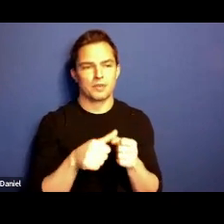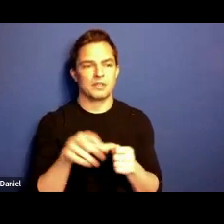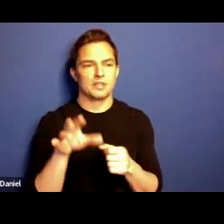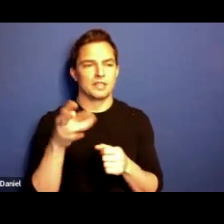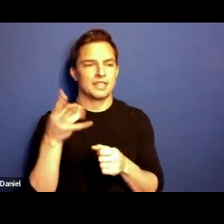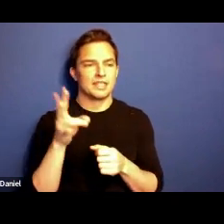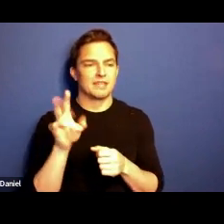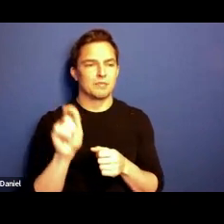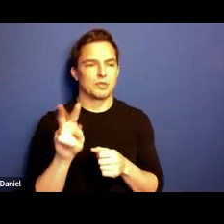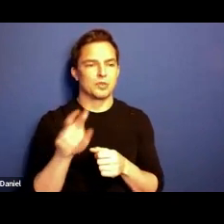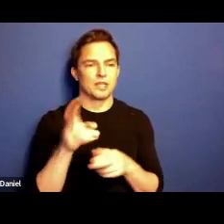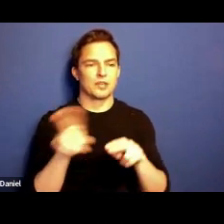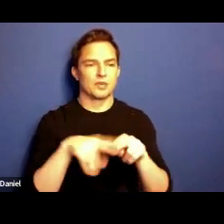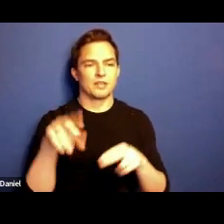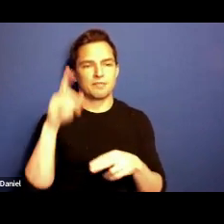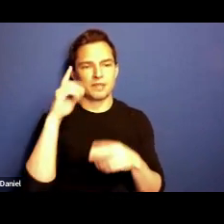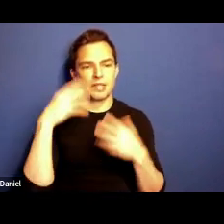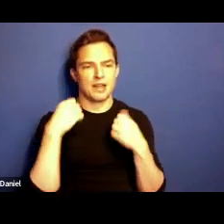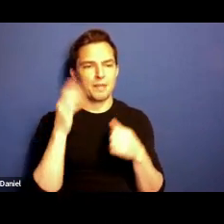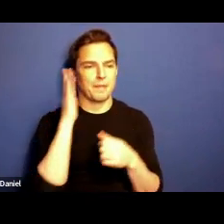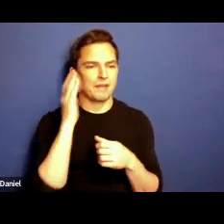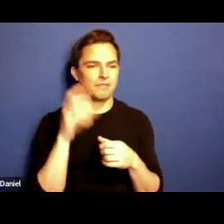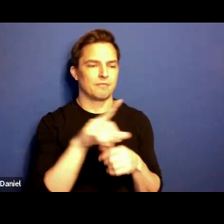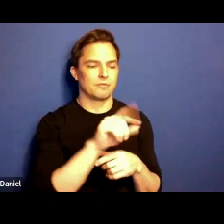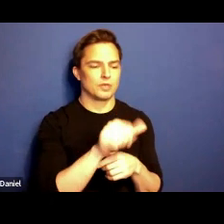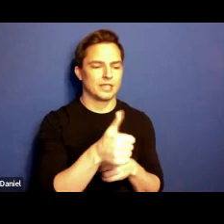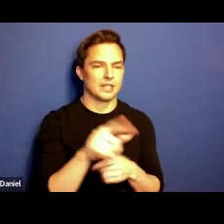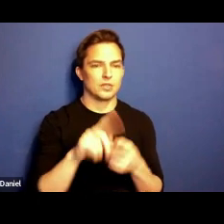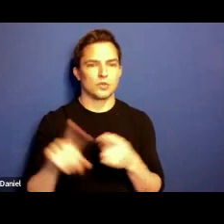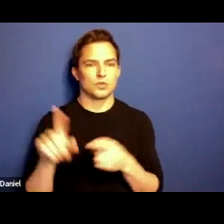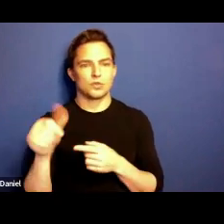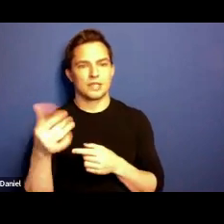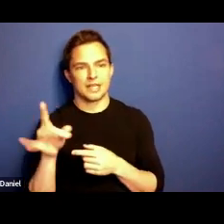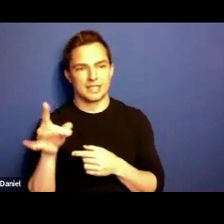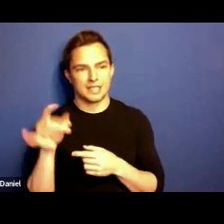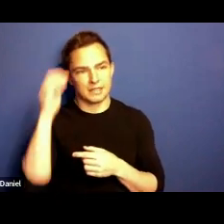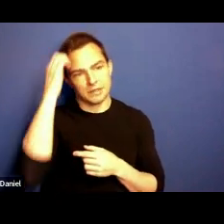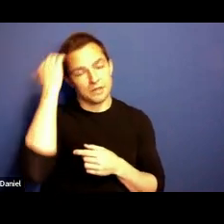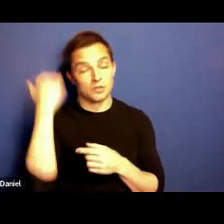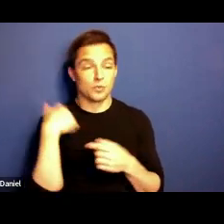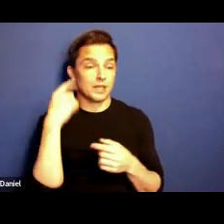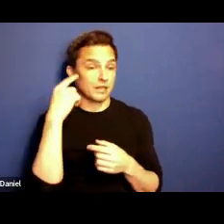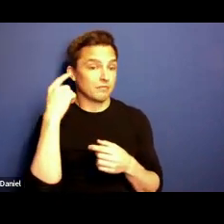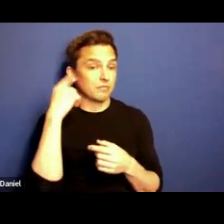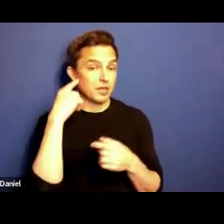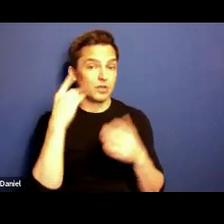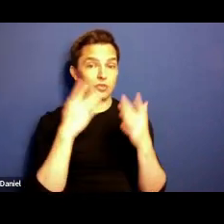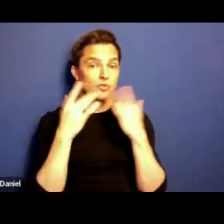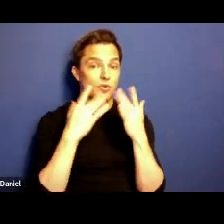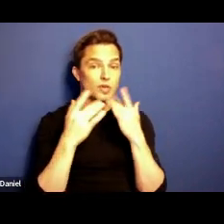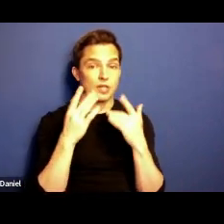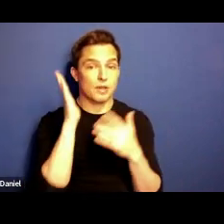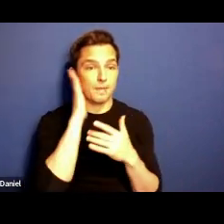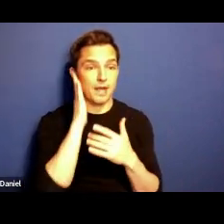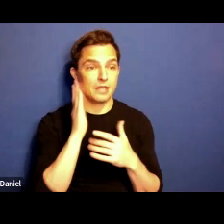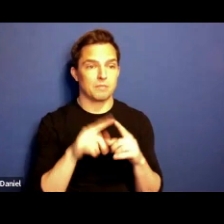from 2010 to 2018. So we hear a lot about shortages of beds, but there was this increase going on,